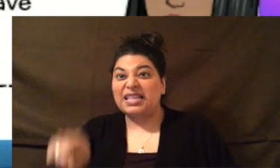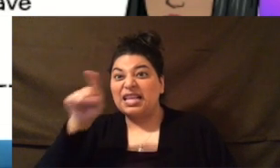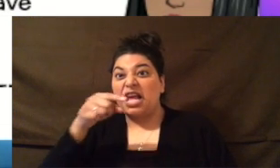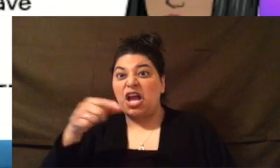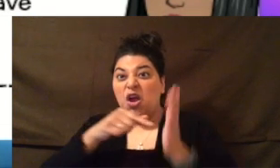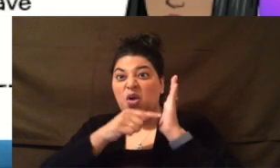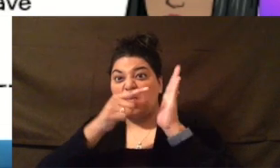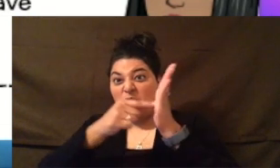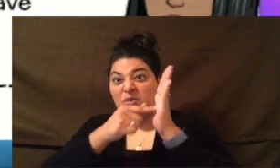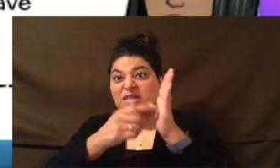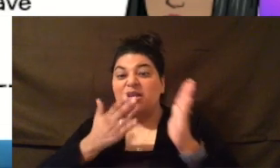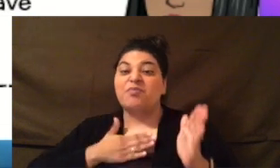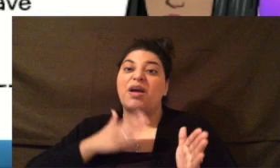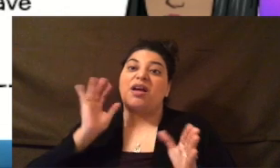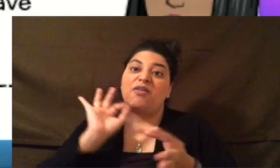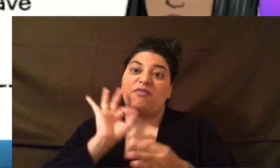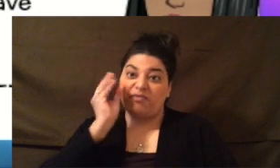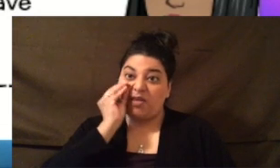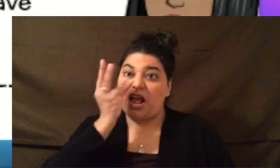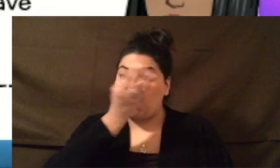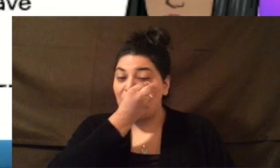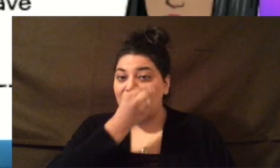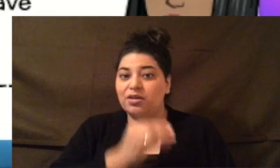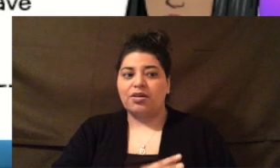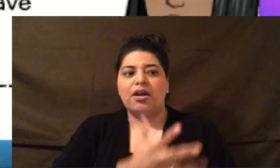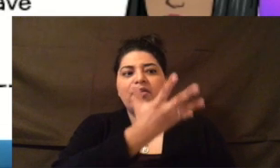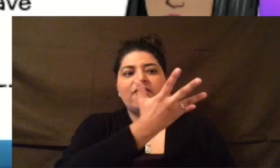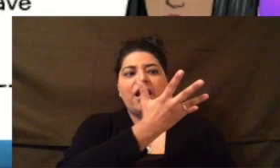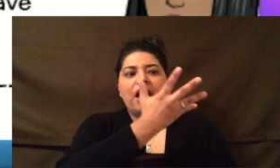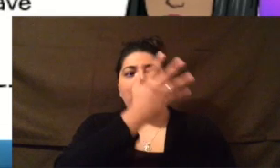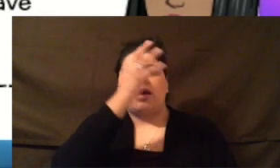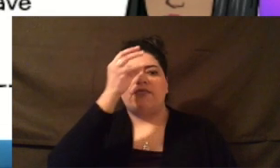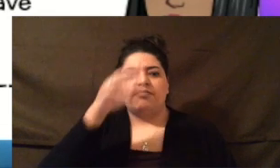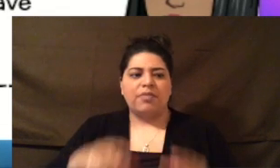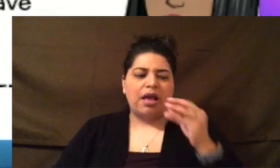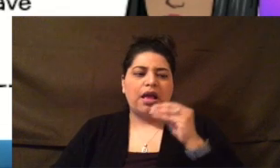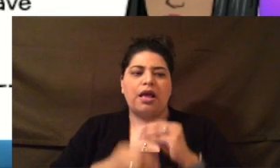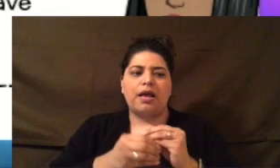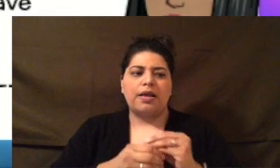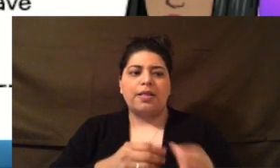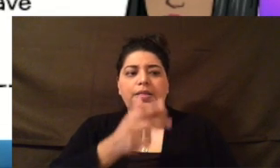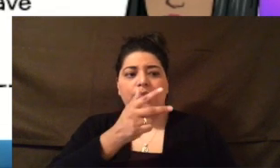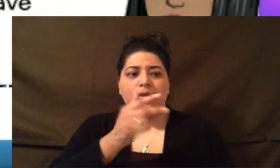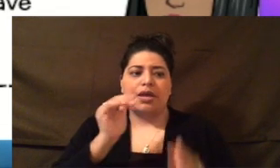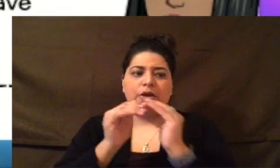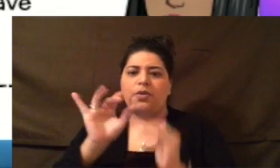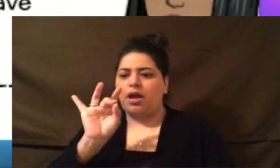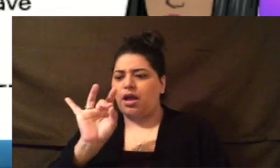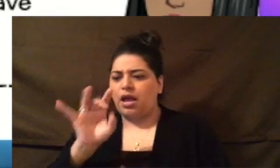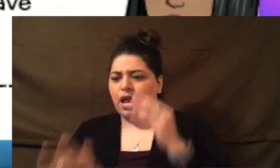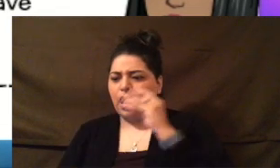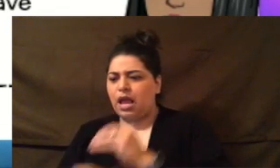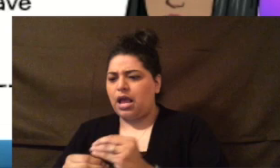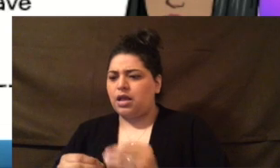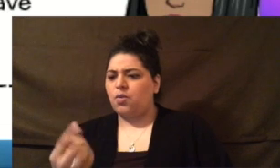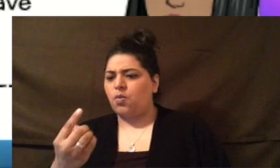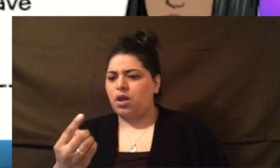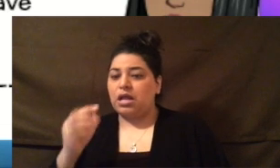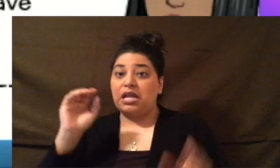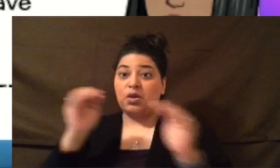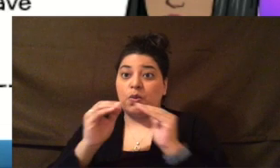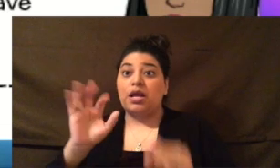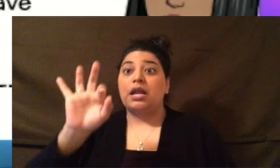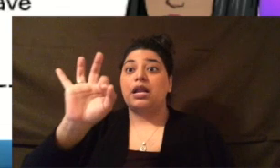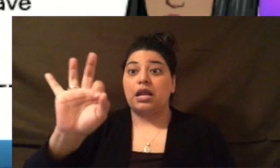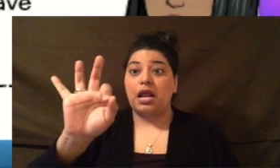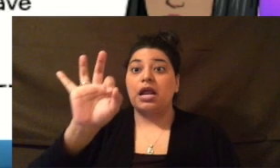my flowers. Okay, so 5 plus 3 is 8. Plus 1 is 9. So you should have gotten a